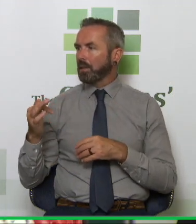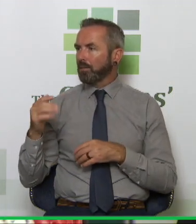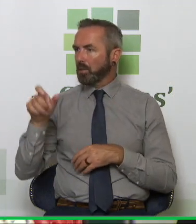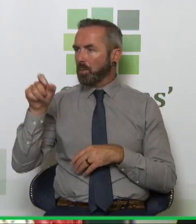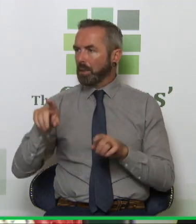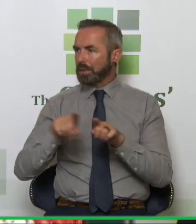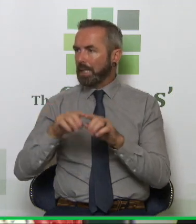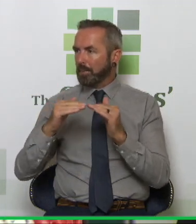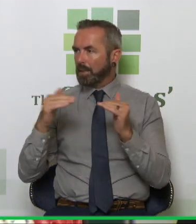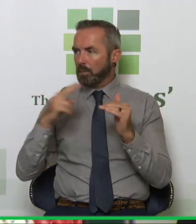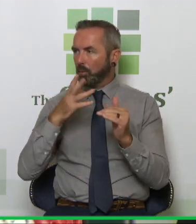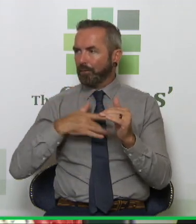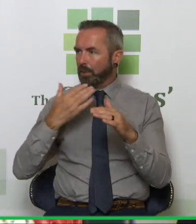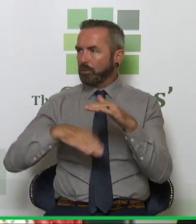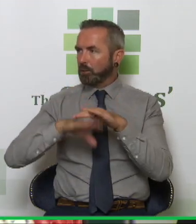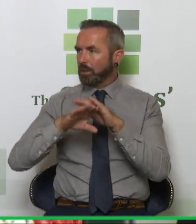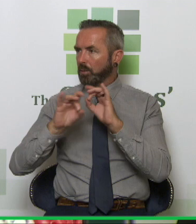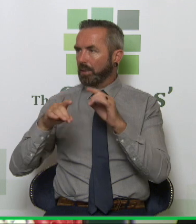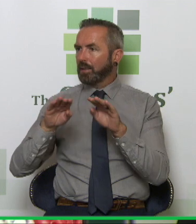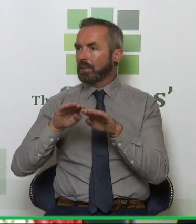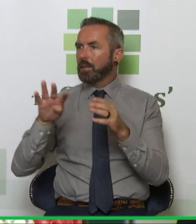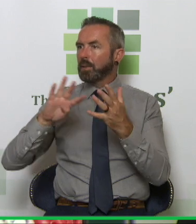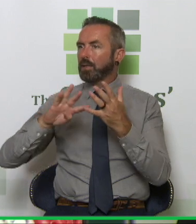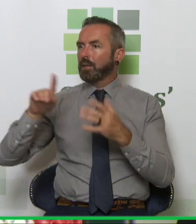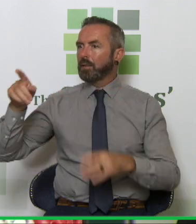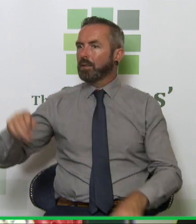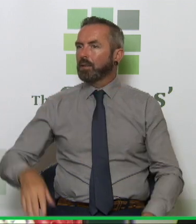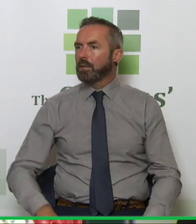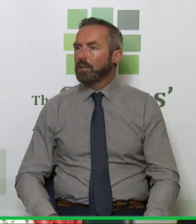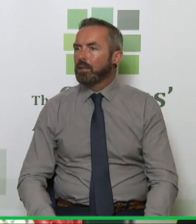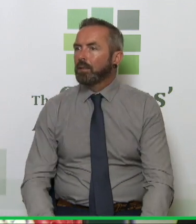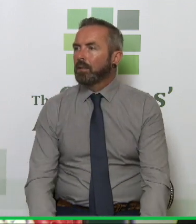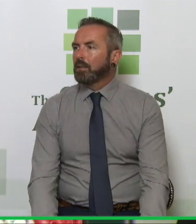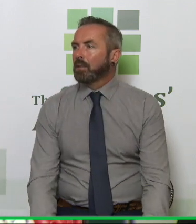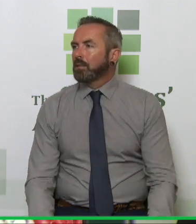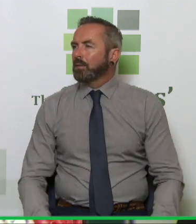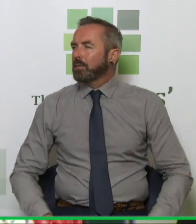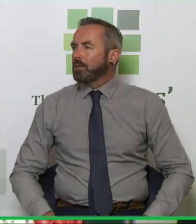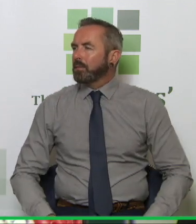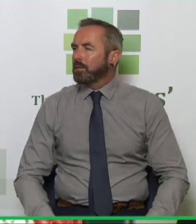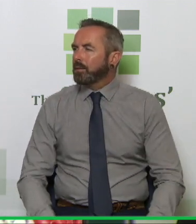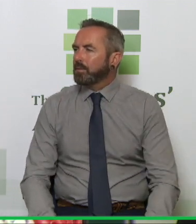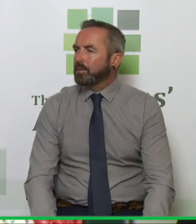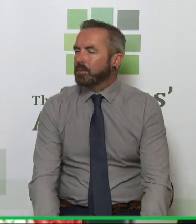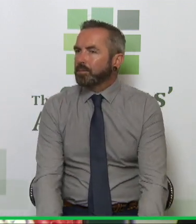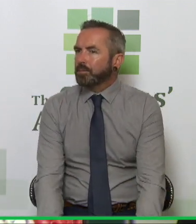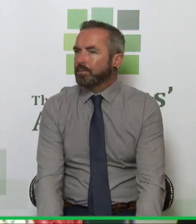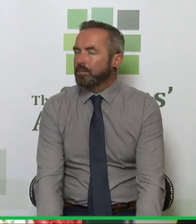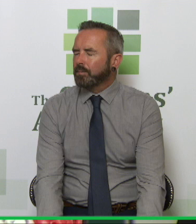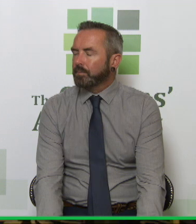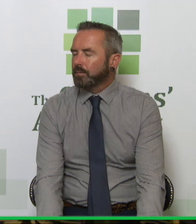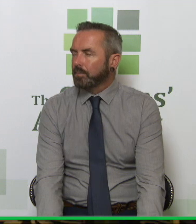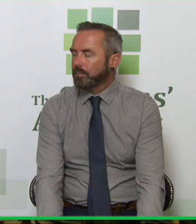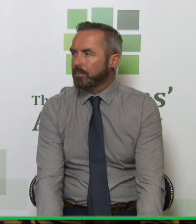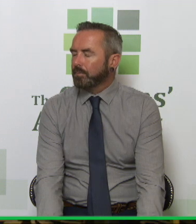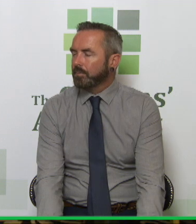Table 9, table 9. I saw 2 hands, but yeah, one of you first,